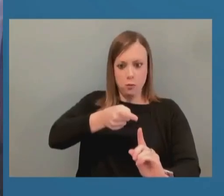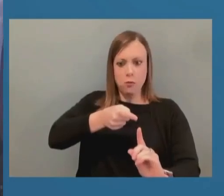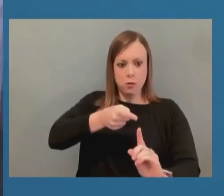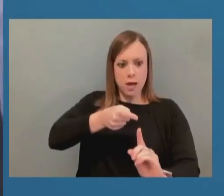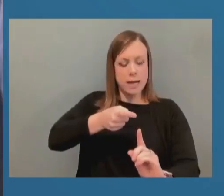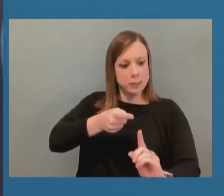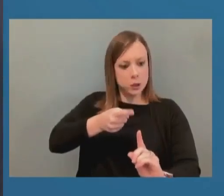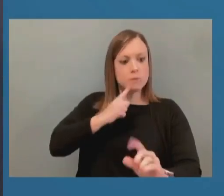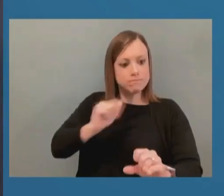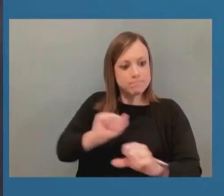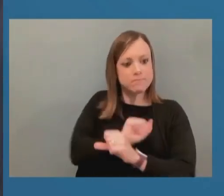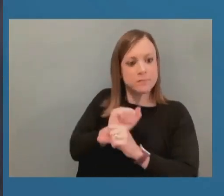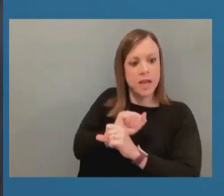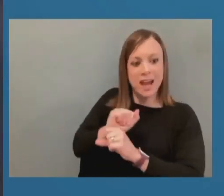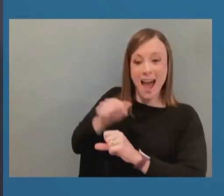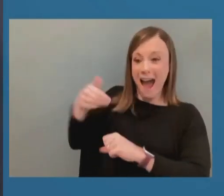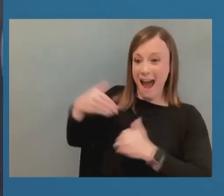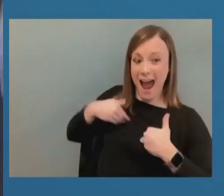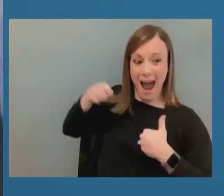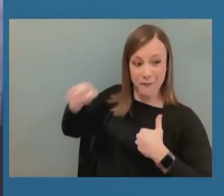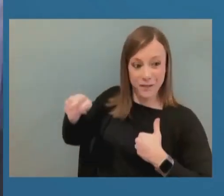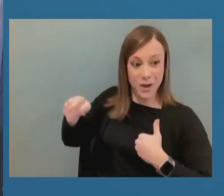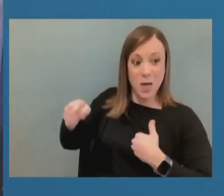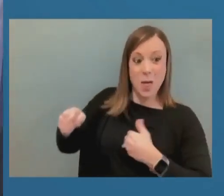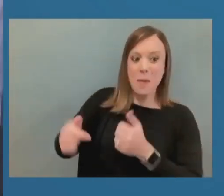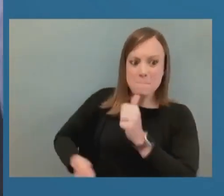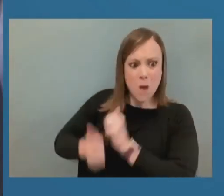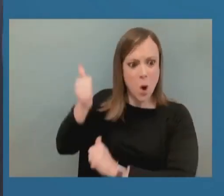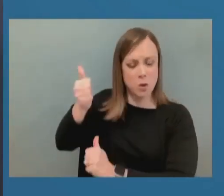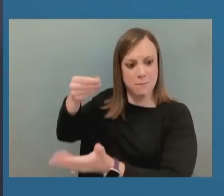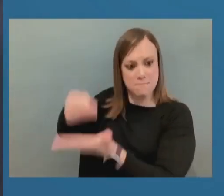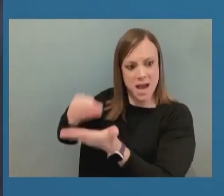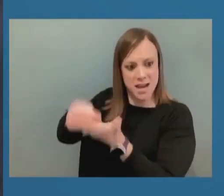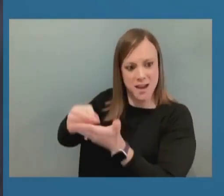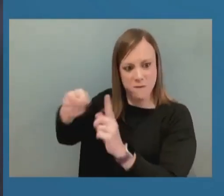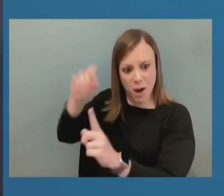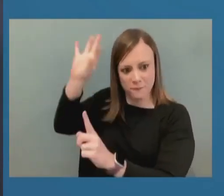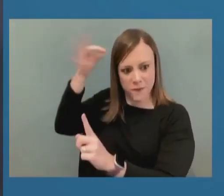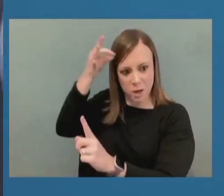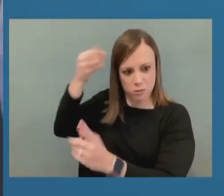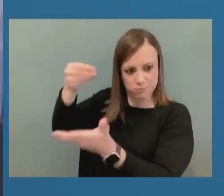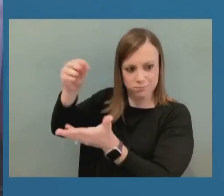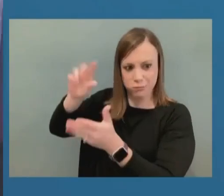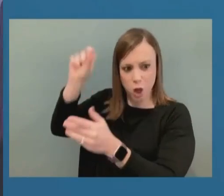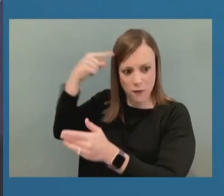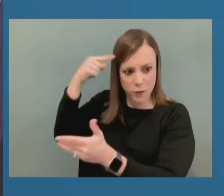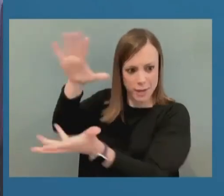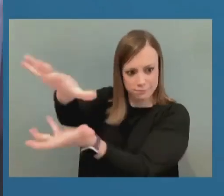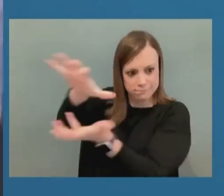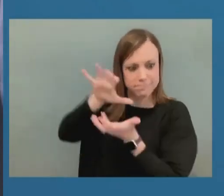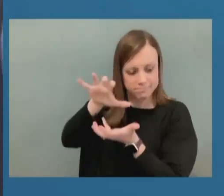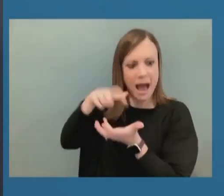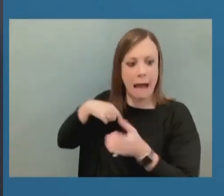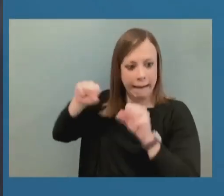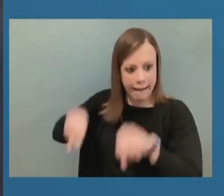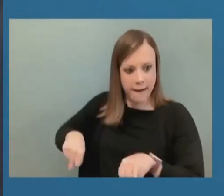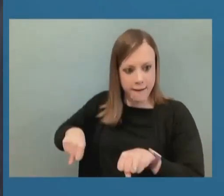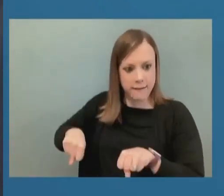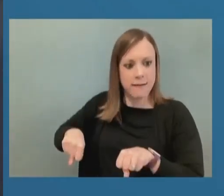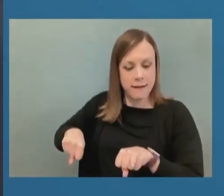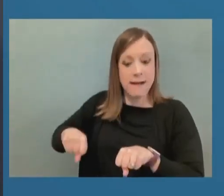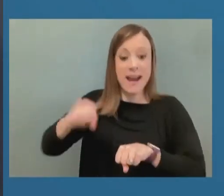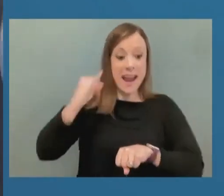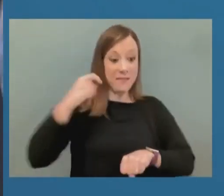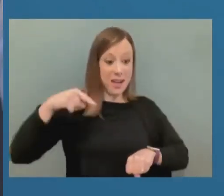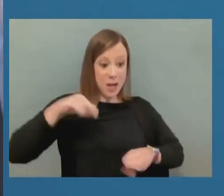federal dollars I can, because I have to make people in Washington understand if this city is crippled because we do not make